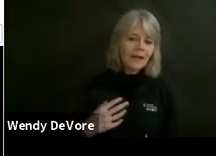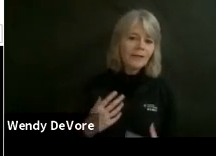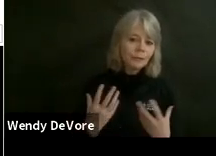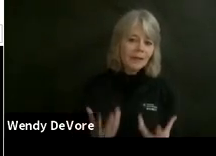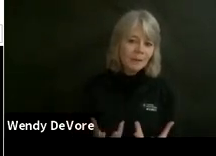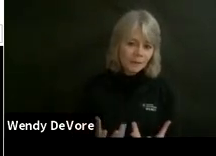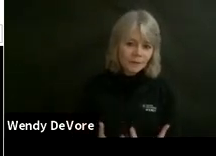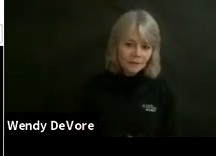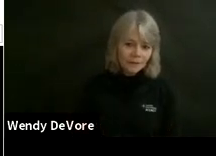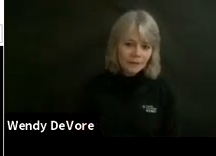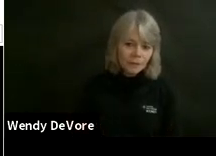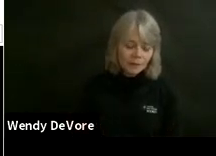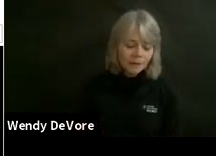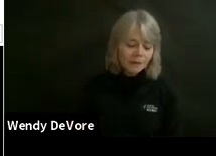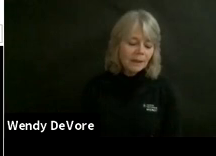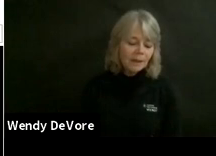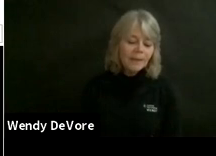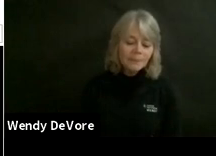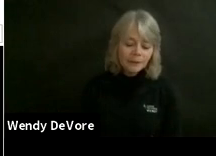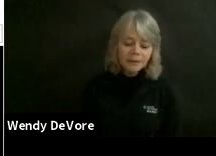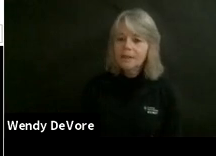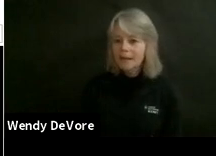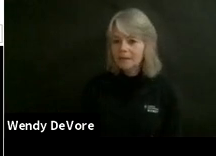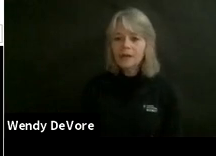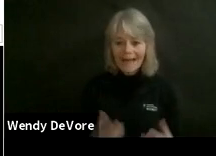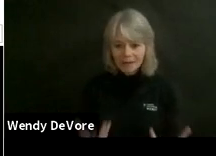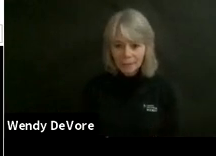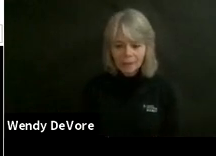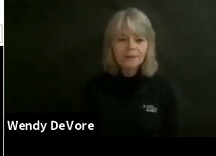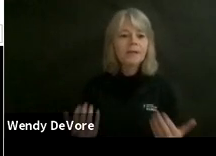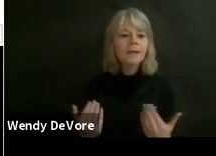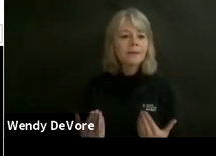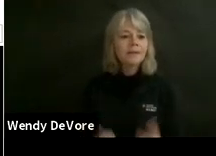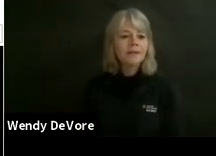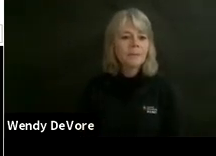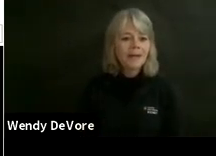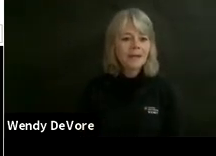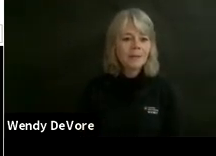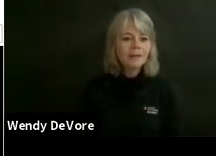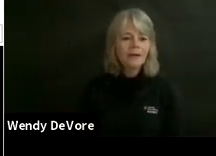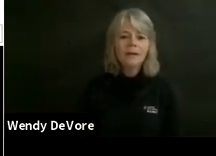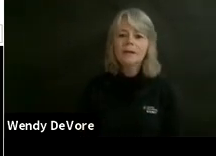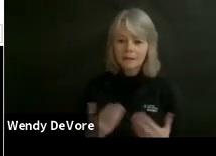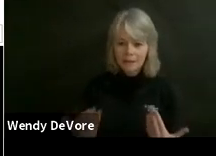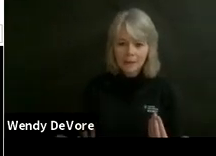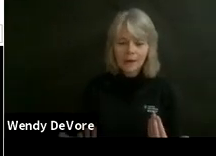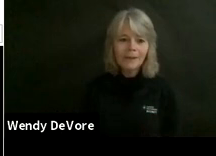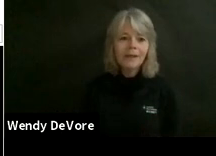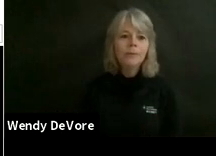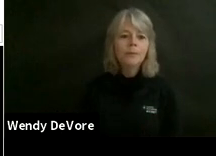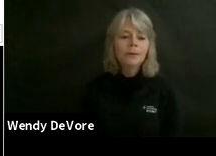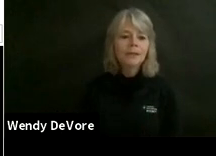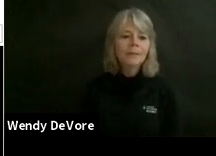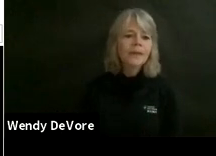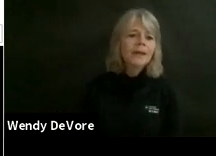So our staff was meeting with this individual in person at their high school, but since the pandemic started, now are